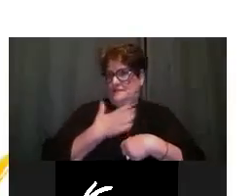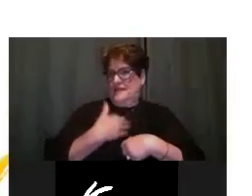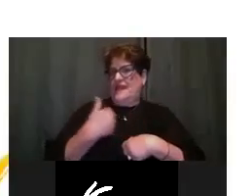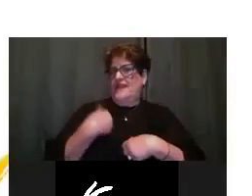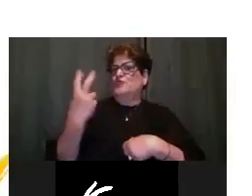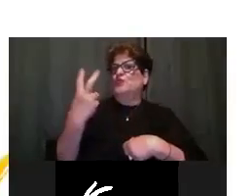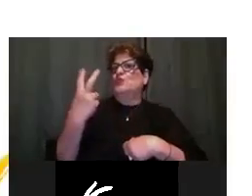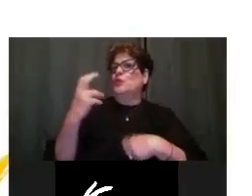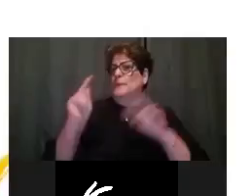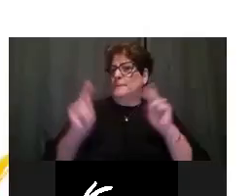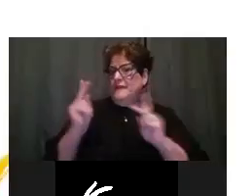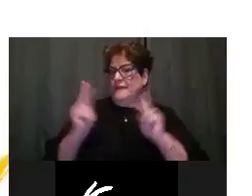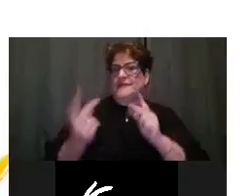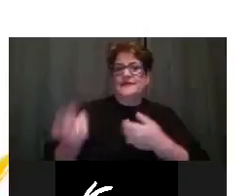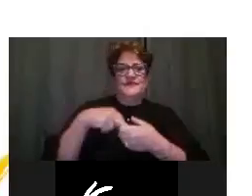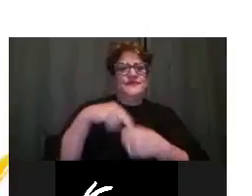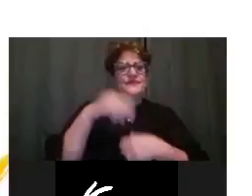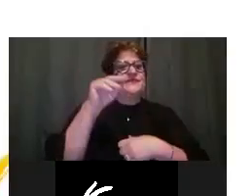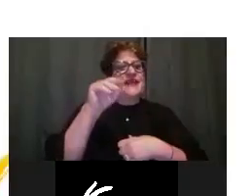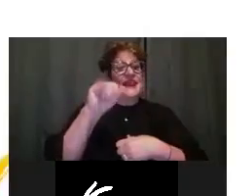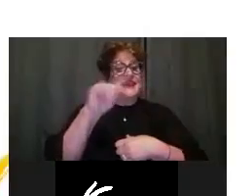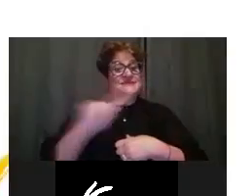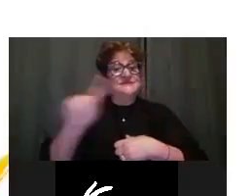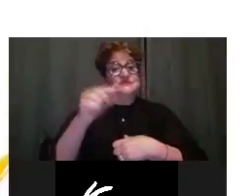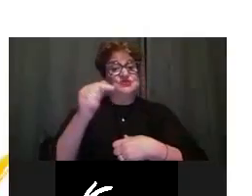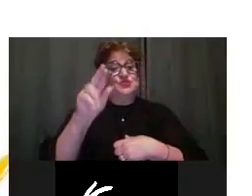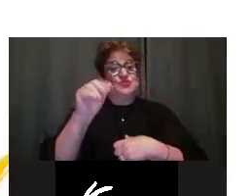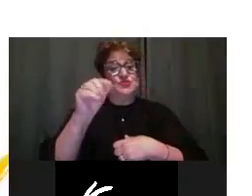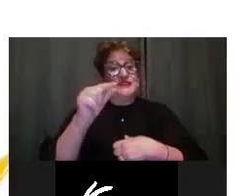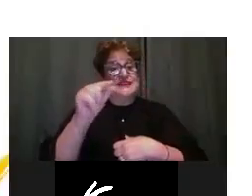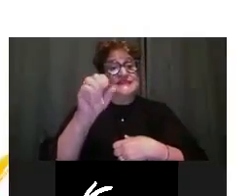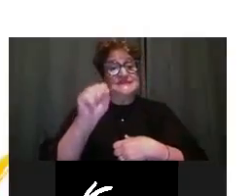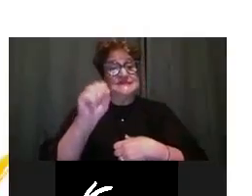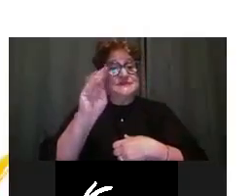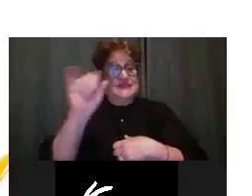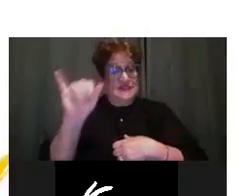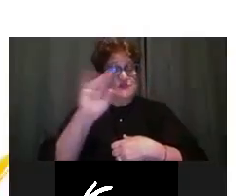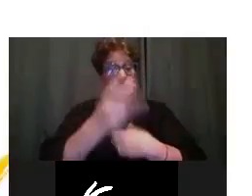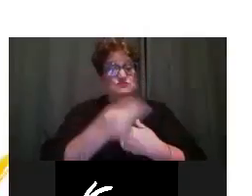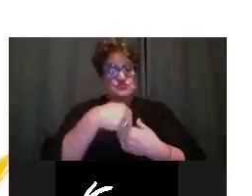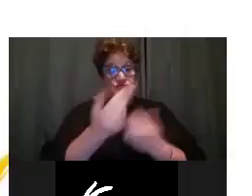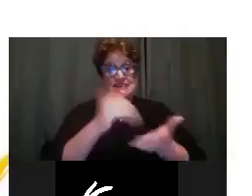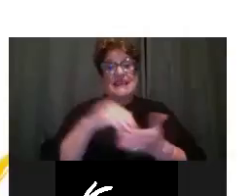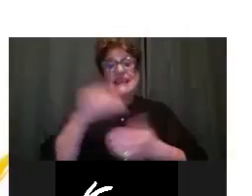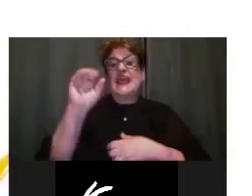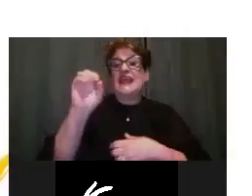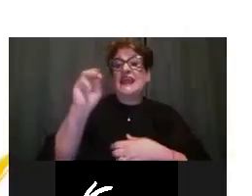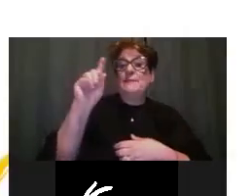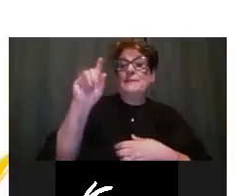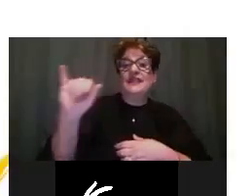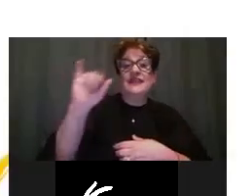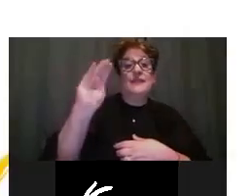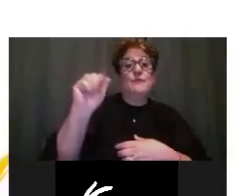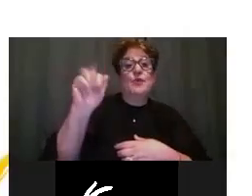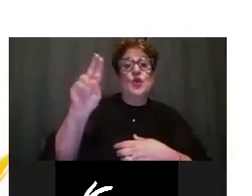So Liz Grisby, if you could go ahead and rejoin us, that would be great. And I'd also like to introduce Emily Barbar, who is